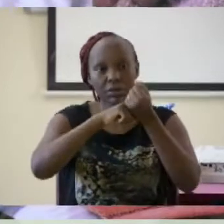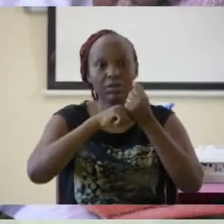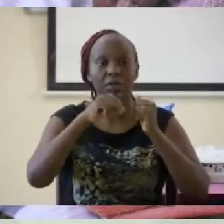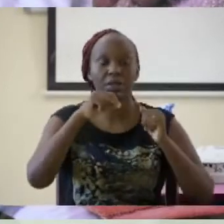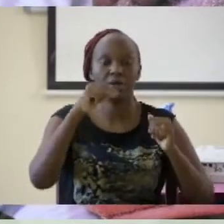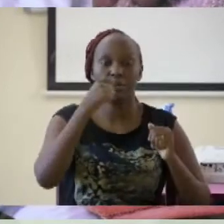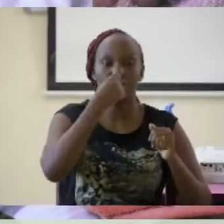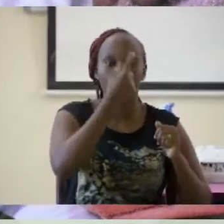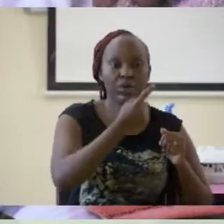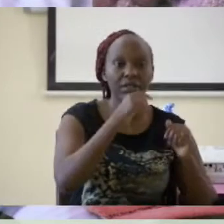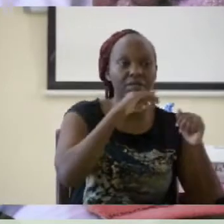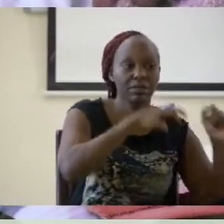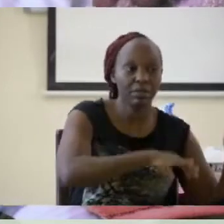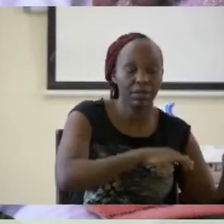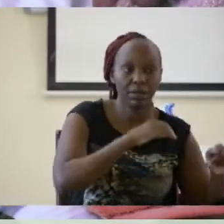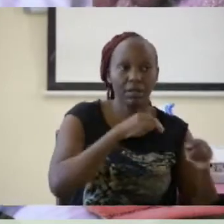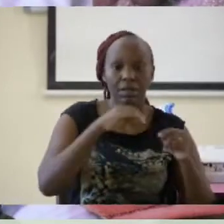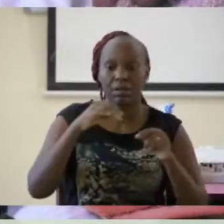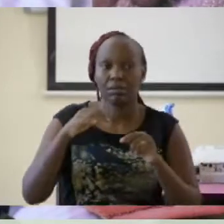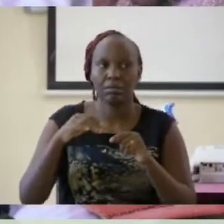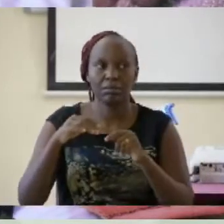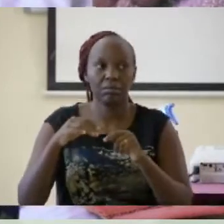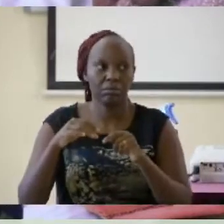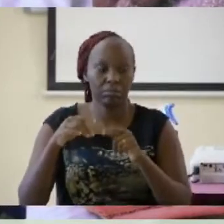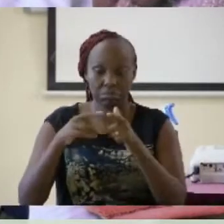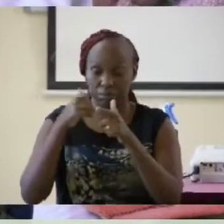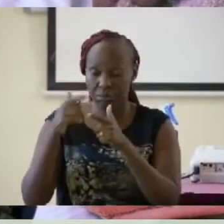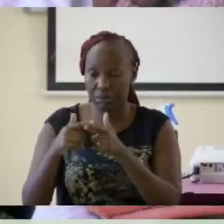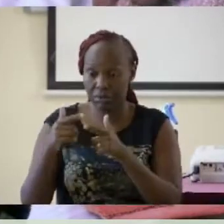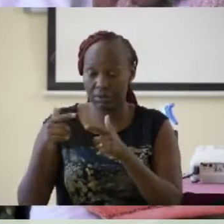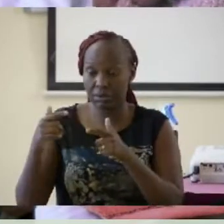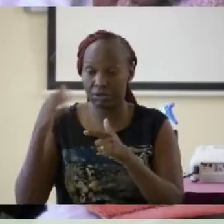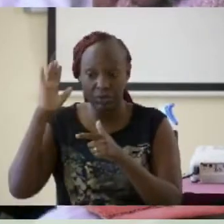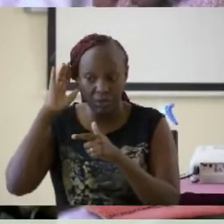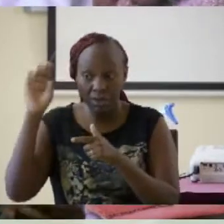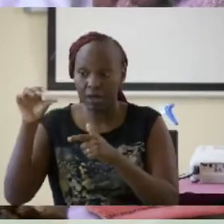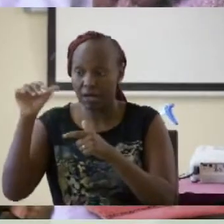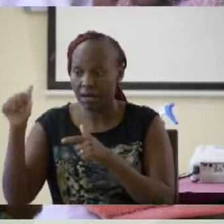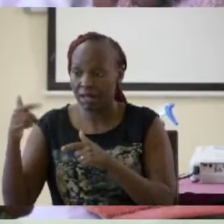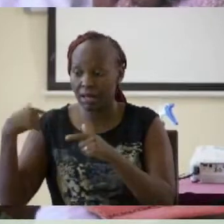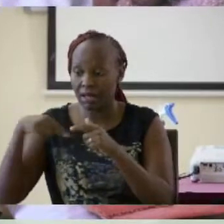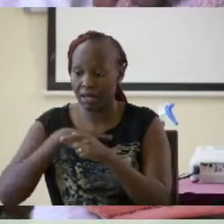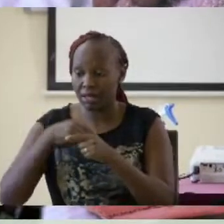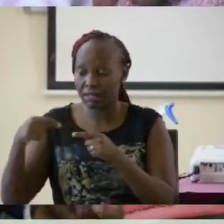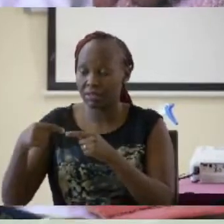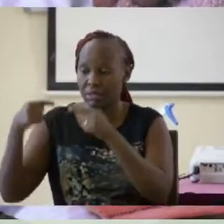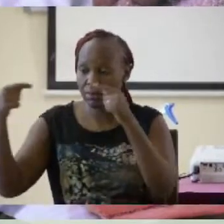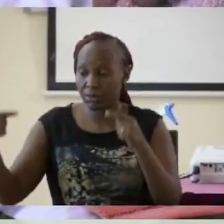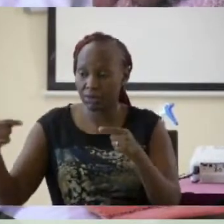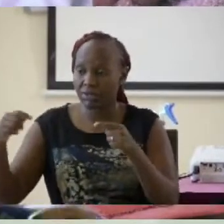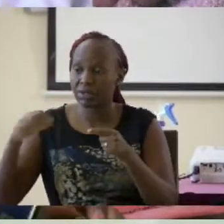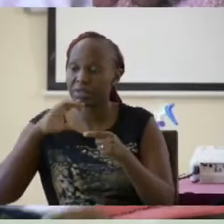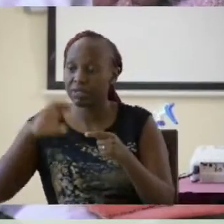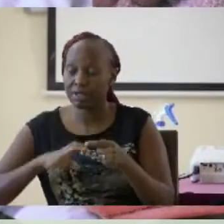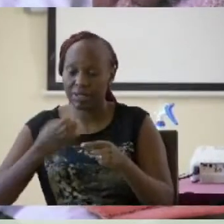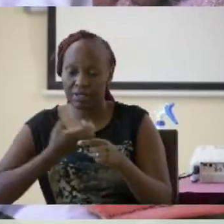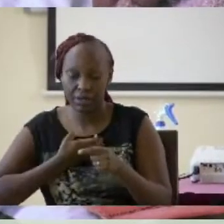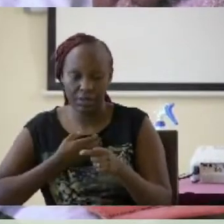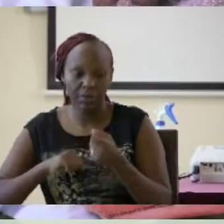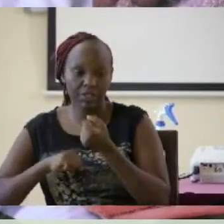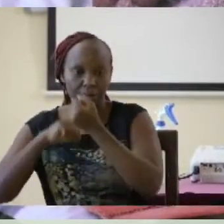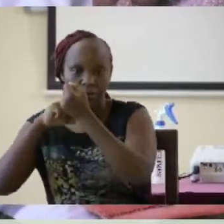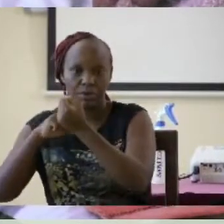Moi. And then we are the de facto Council of Elders, we are supporting Deputy President William